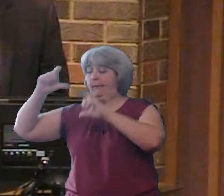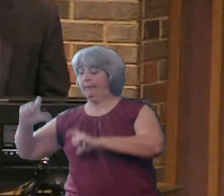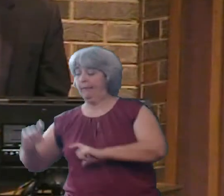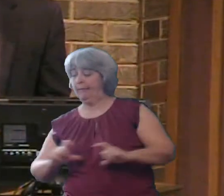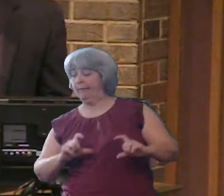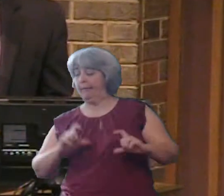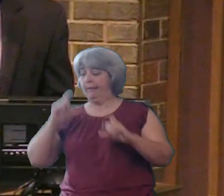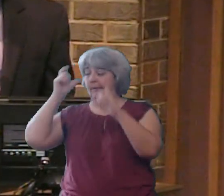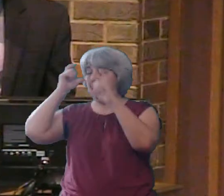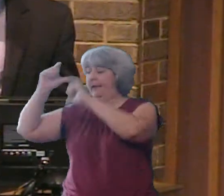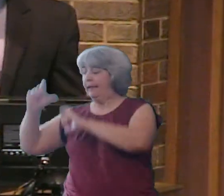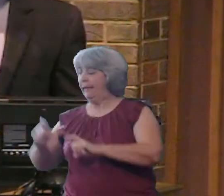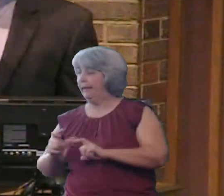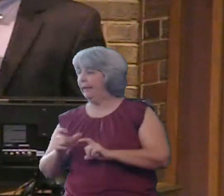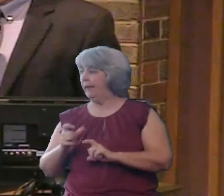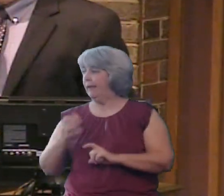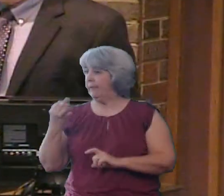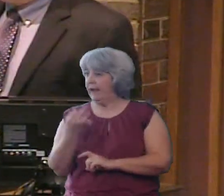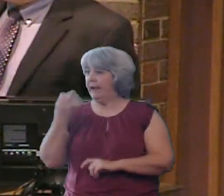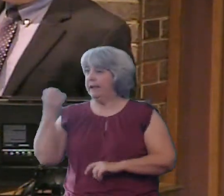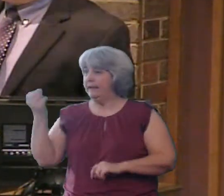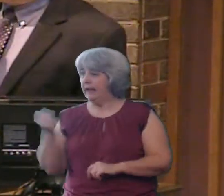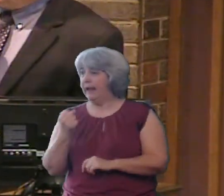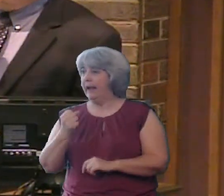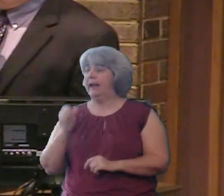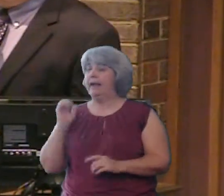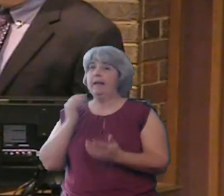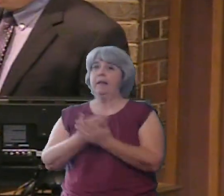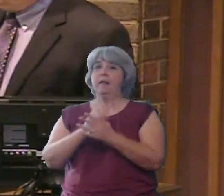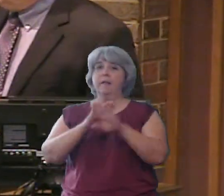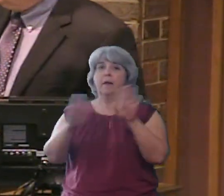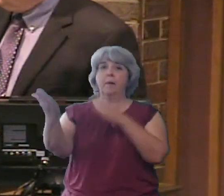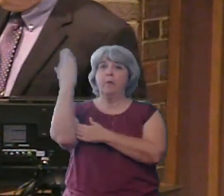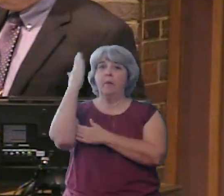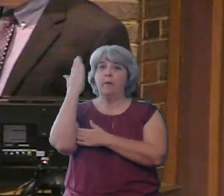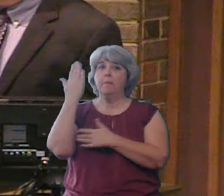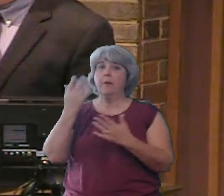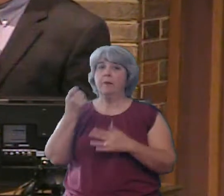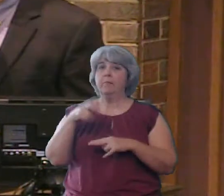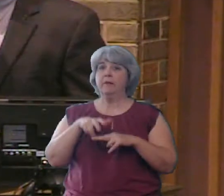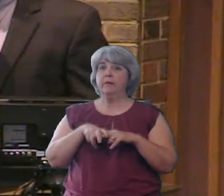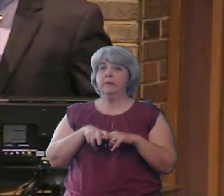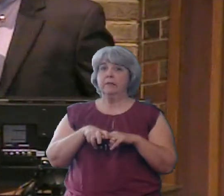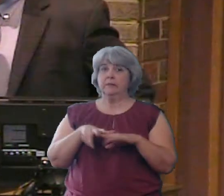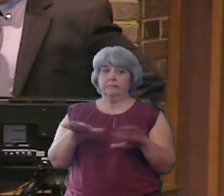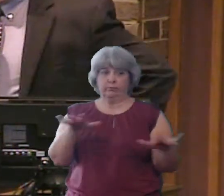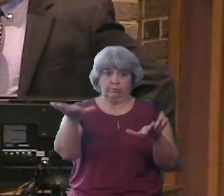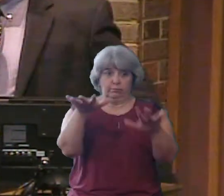activity fills our weekends. So Sunday morning can be a little stressful.